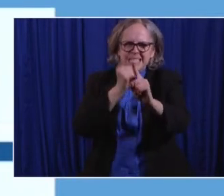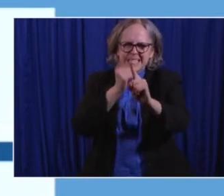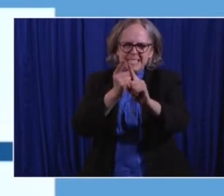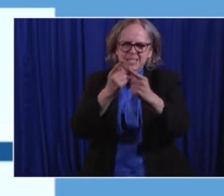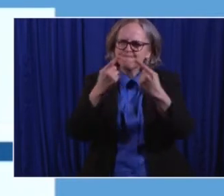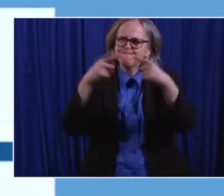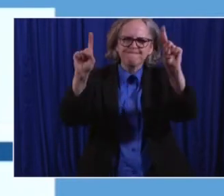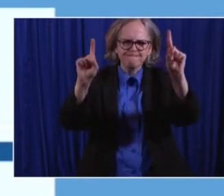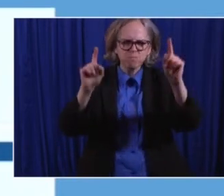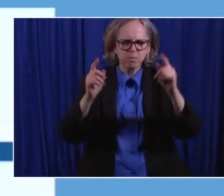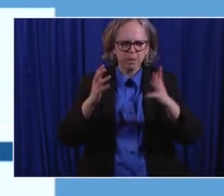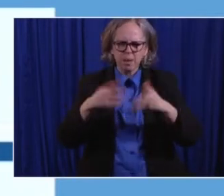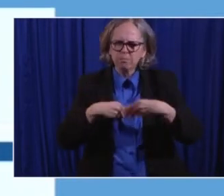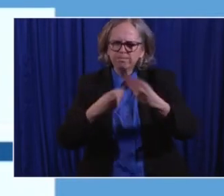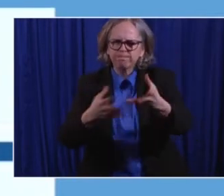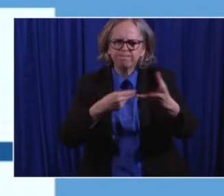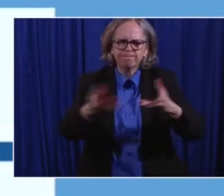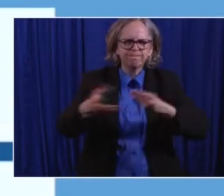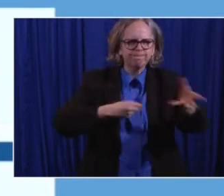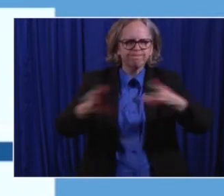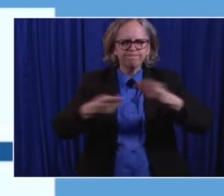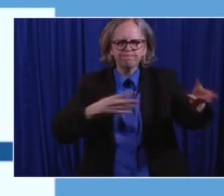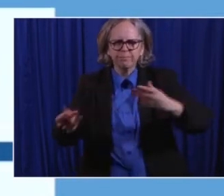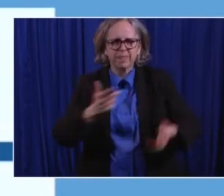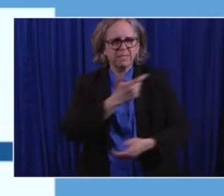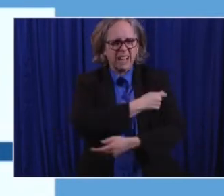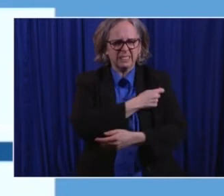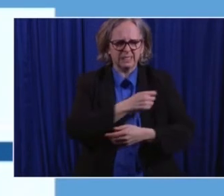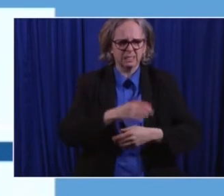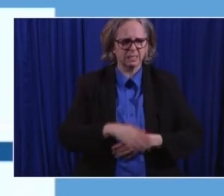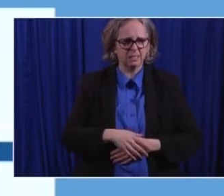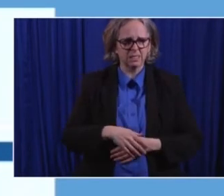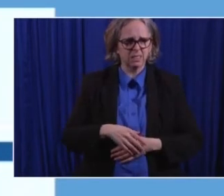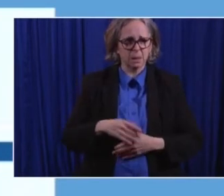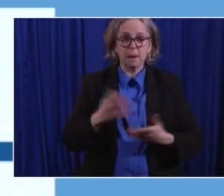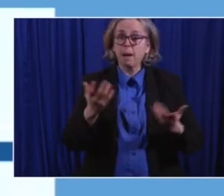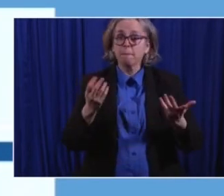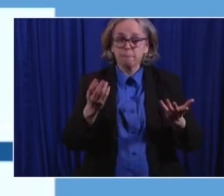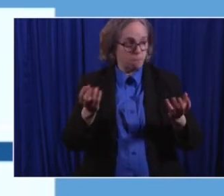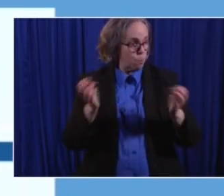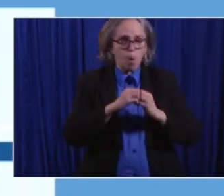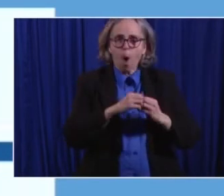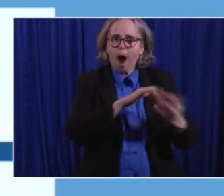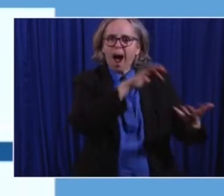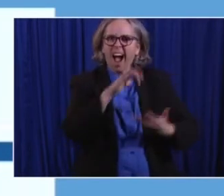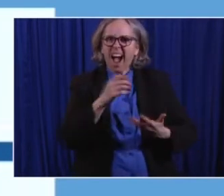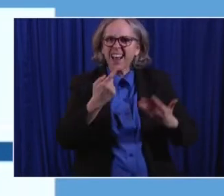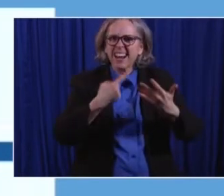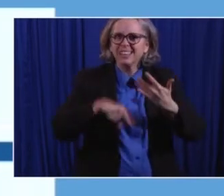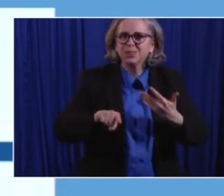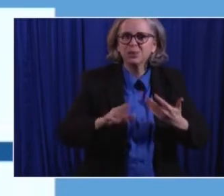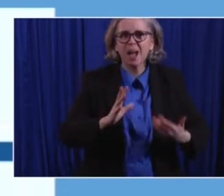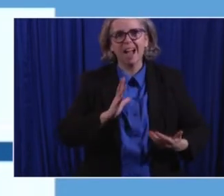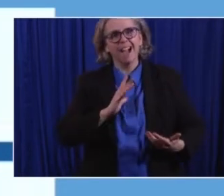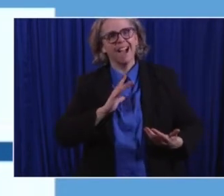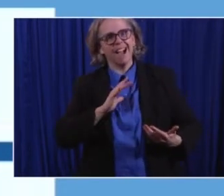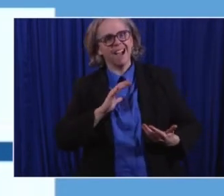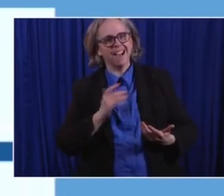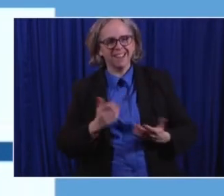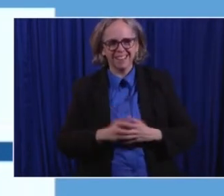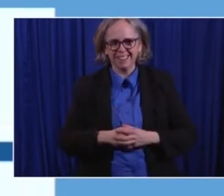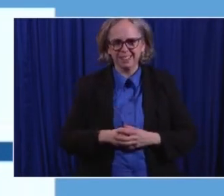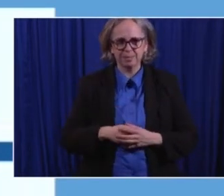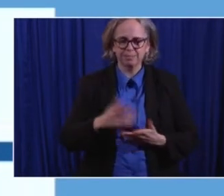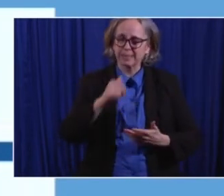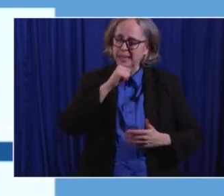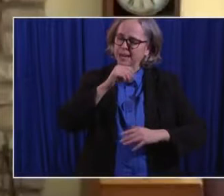to have a significant number more shots this coming week. Doesn't mean there won't be people who still won't be able to get it, but I think obviously a lot more people are going to